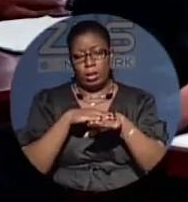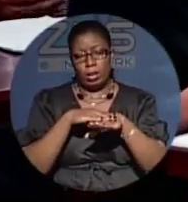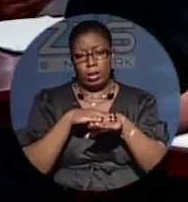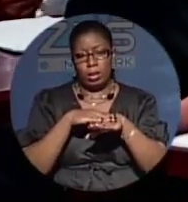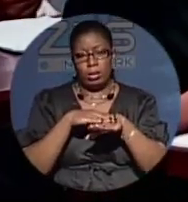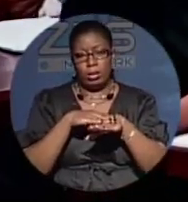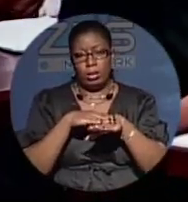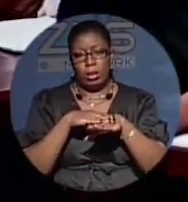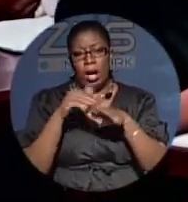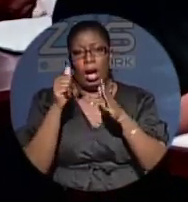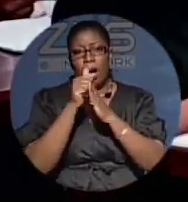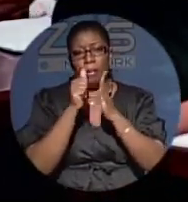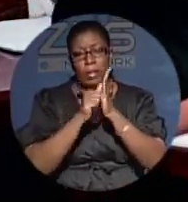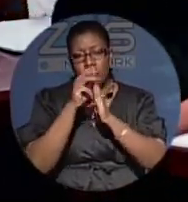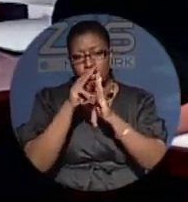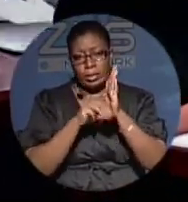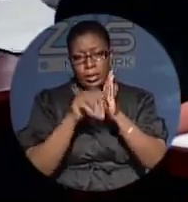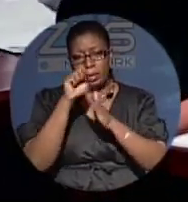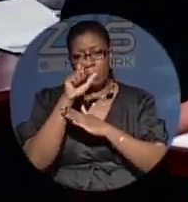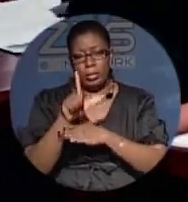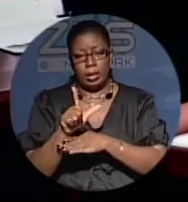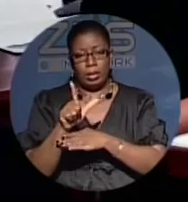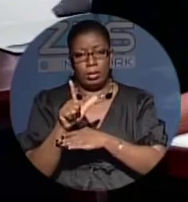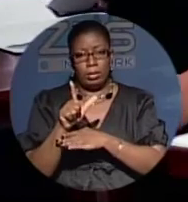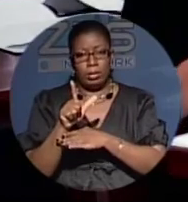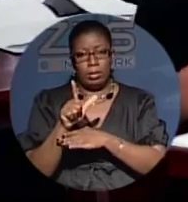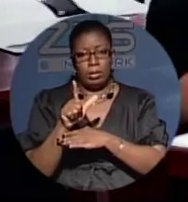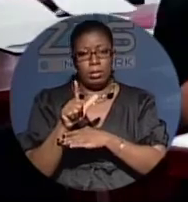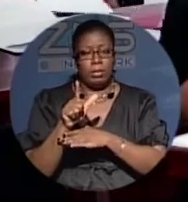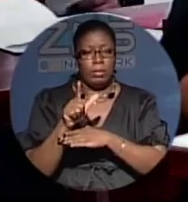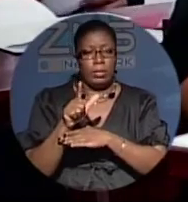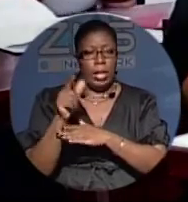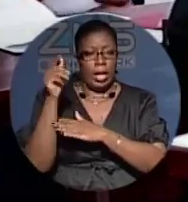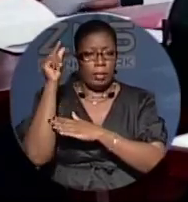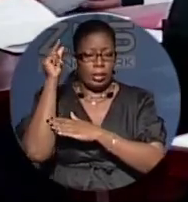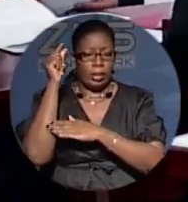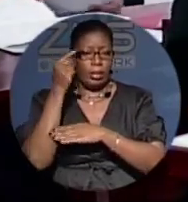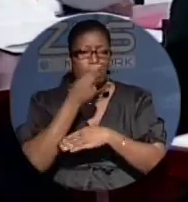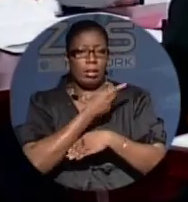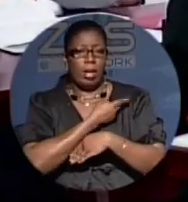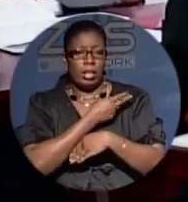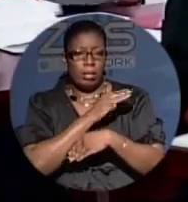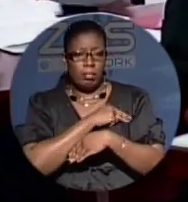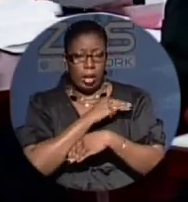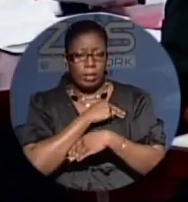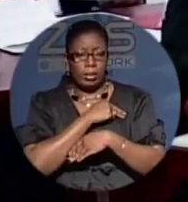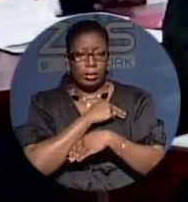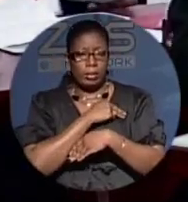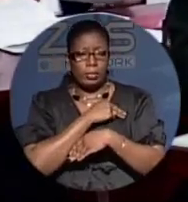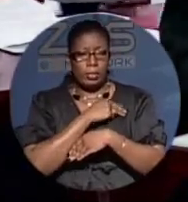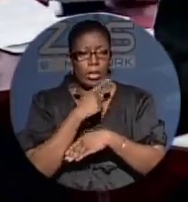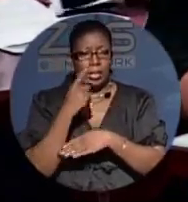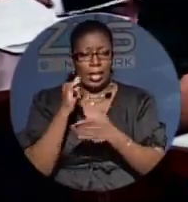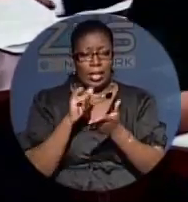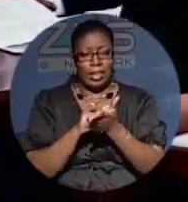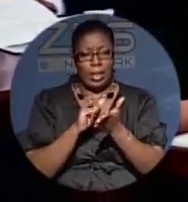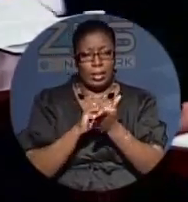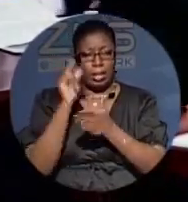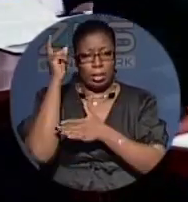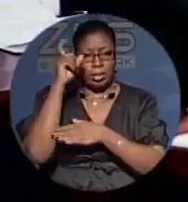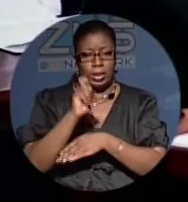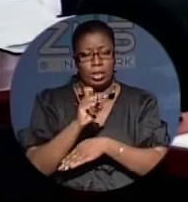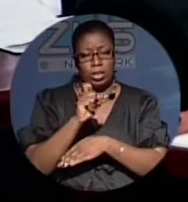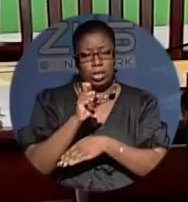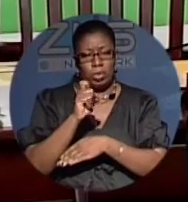Museums Amendment Bill was the Member of Parliament for Englerston, Glenys Hannah Martin, who recommends the government reconsider the